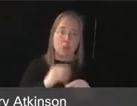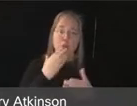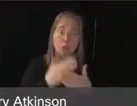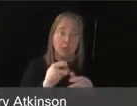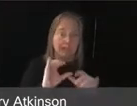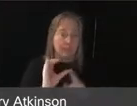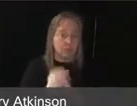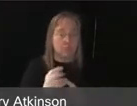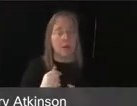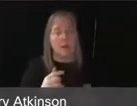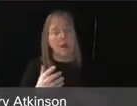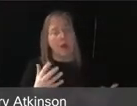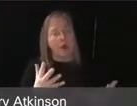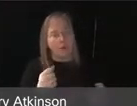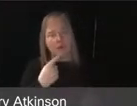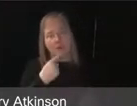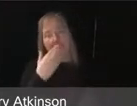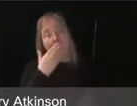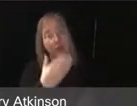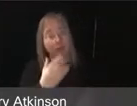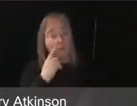want to thank you for your